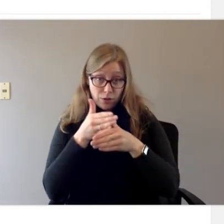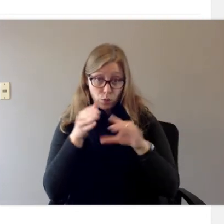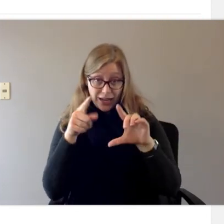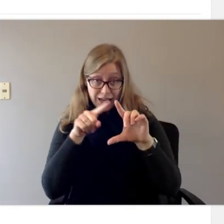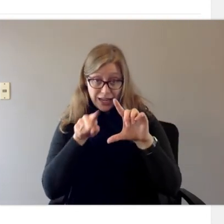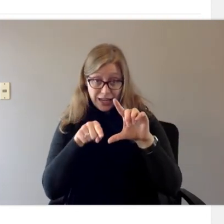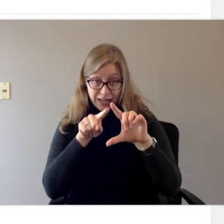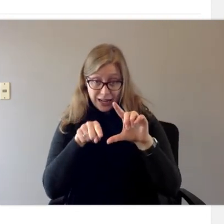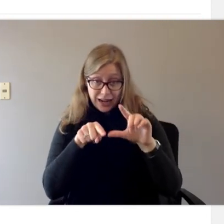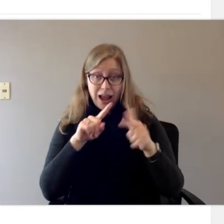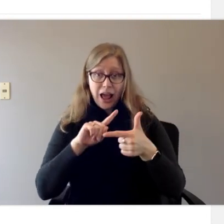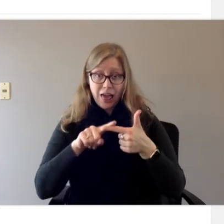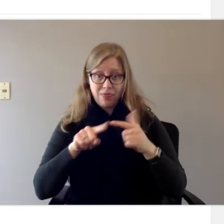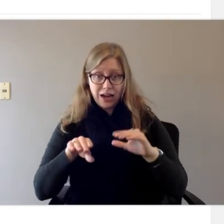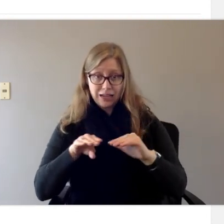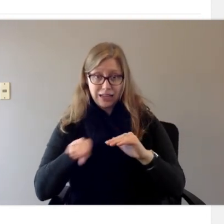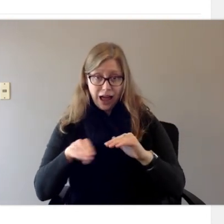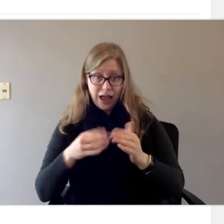I can say triangle